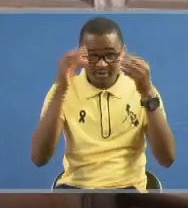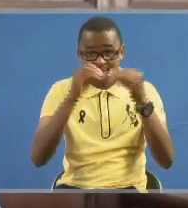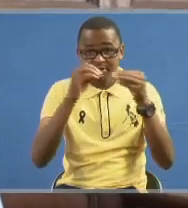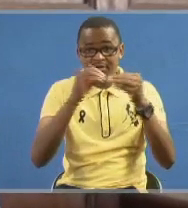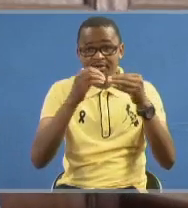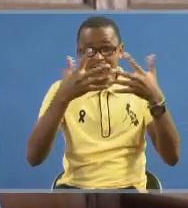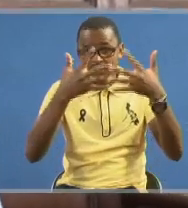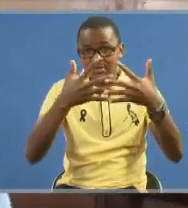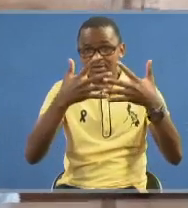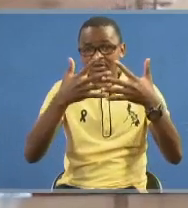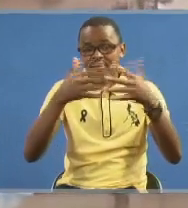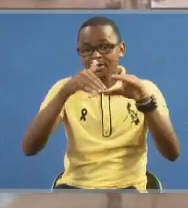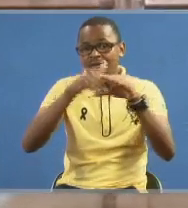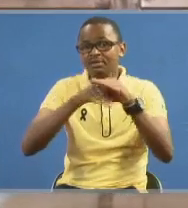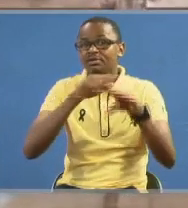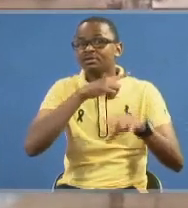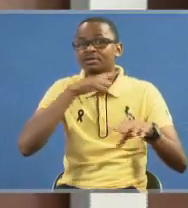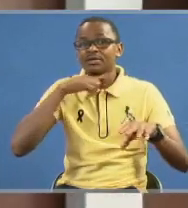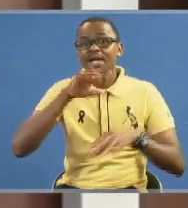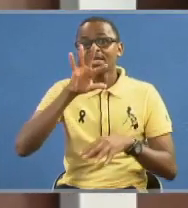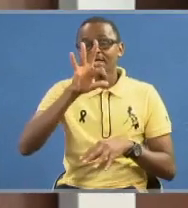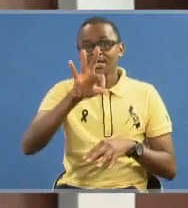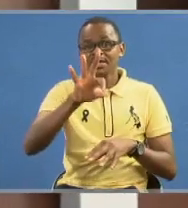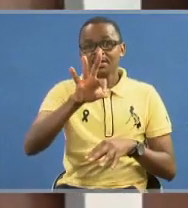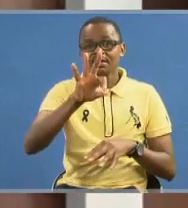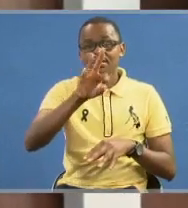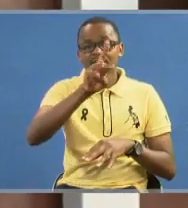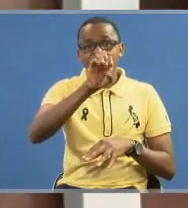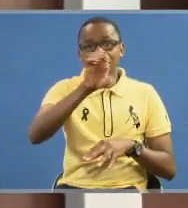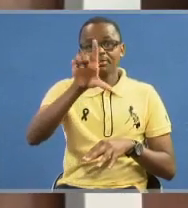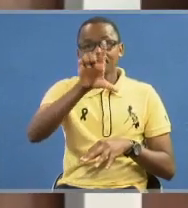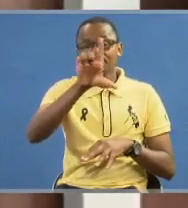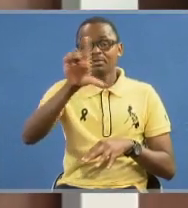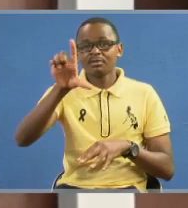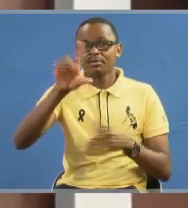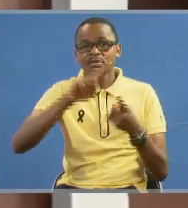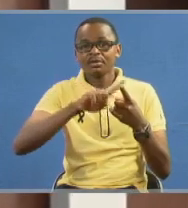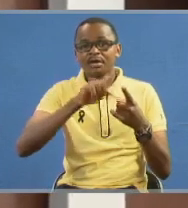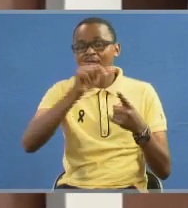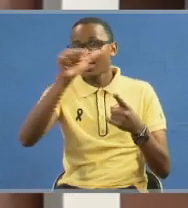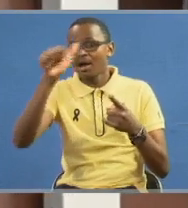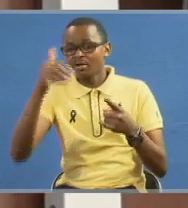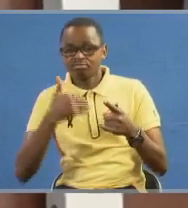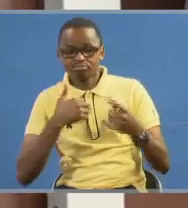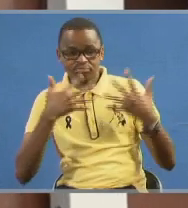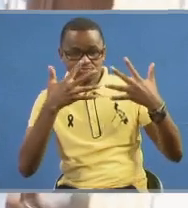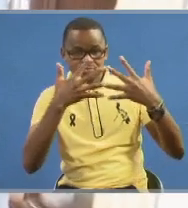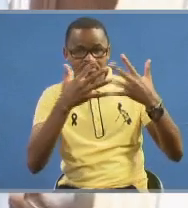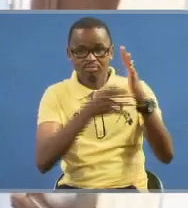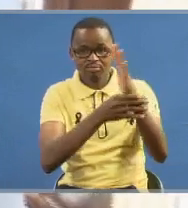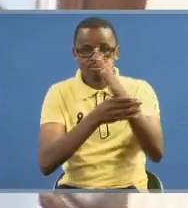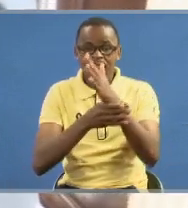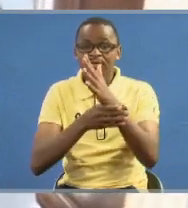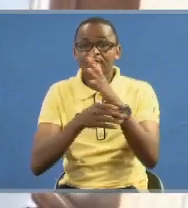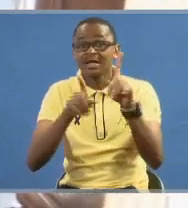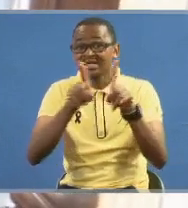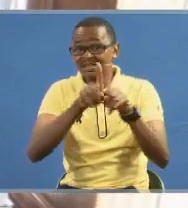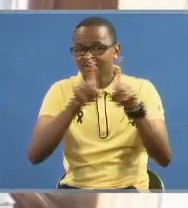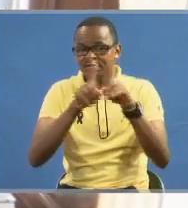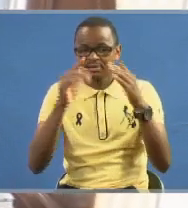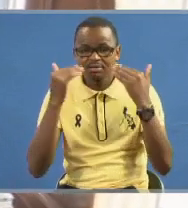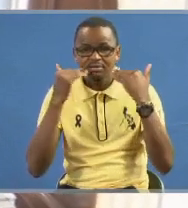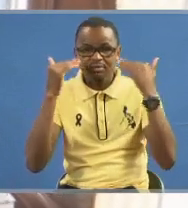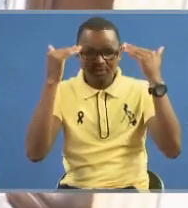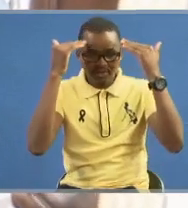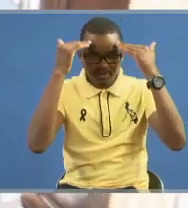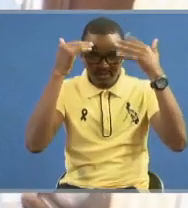of detained suspects in the murder to be three. Michael Mutunga, who is the other suspect, was arraigned on Thursday at the same court